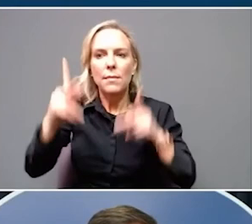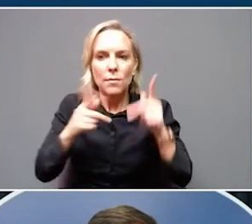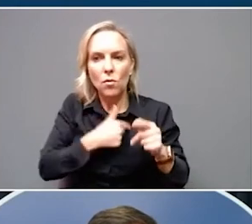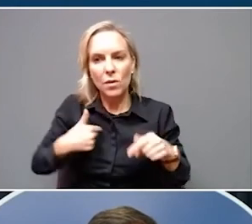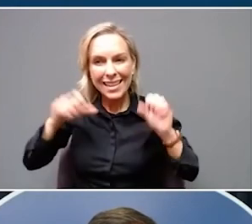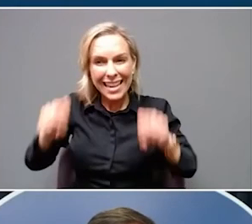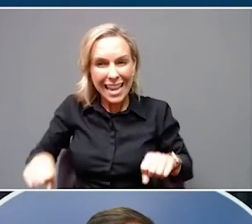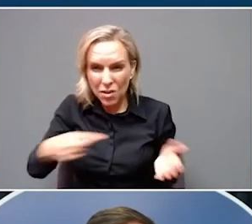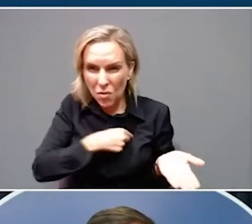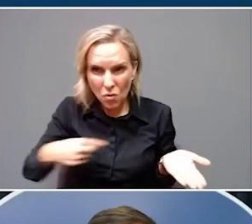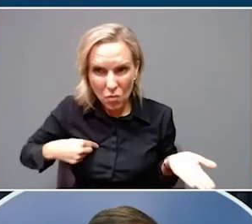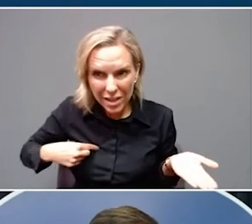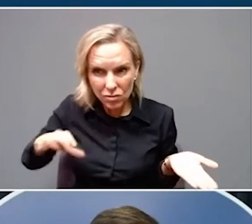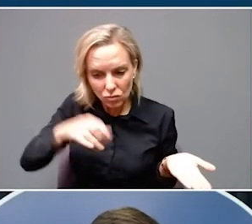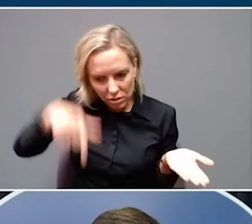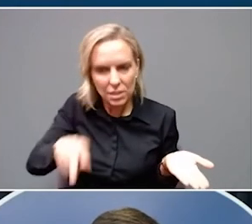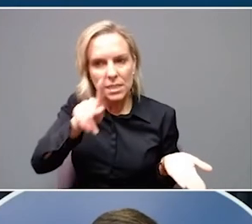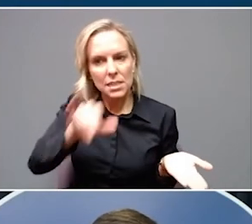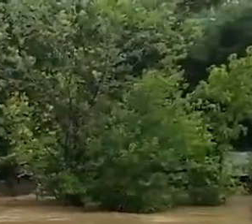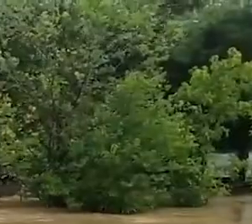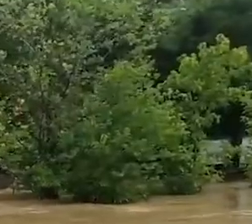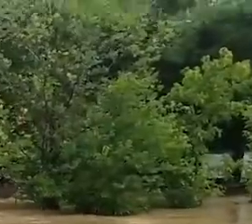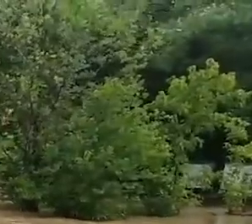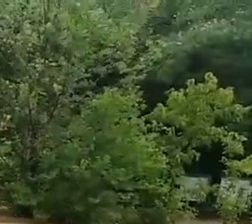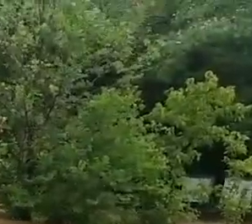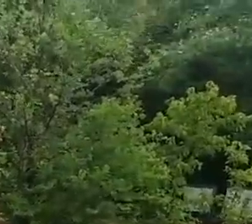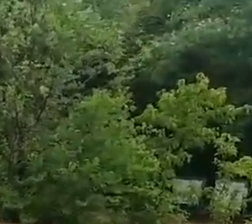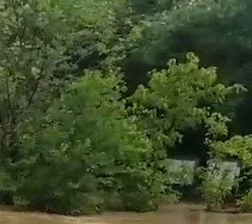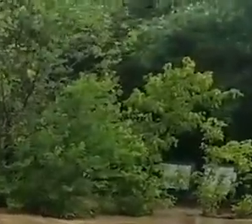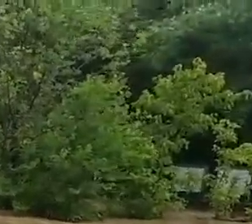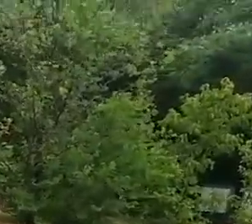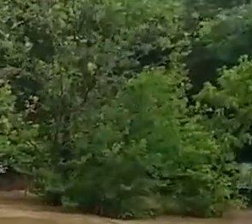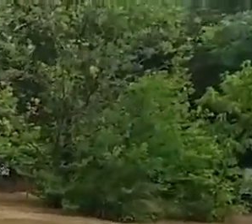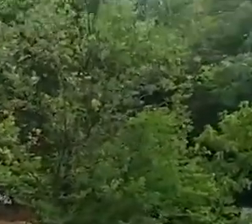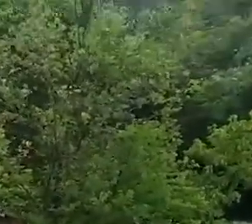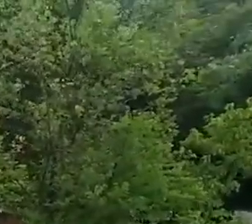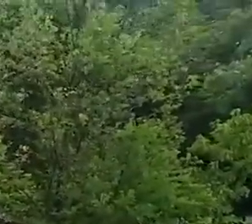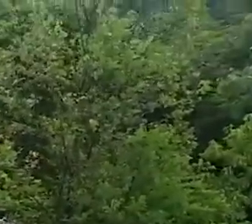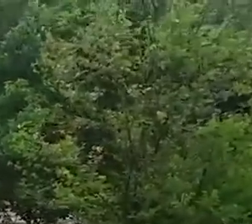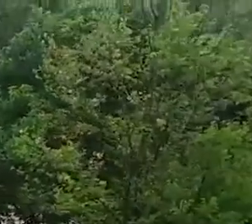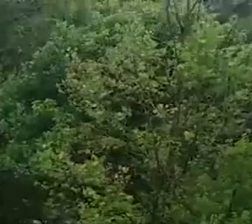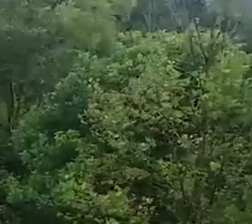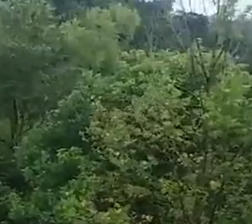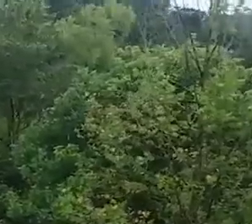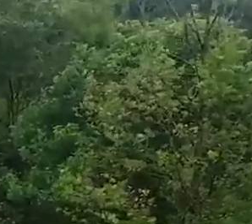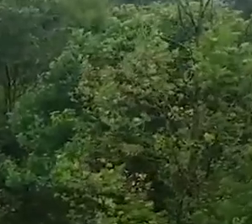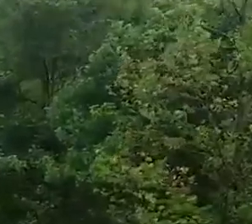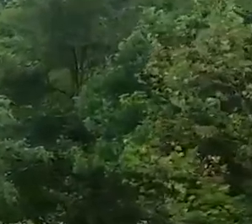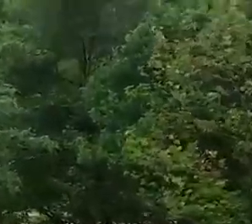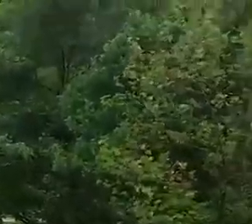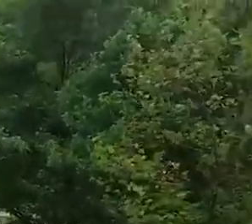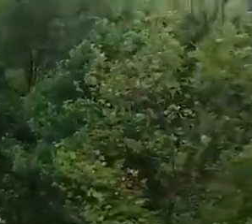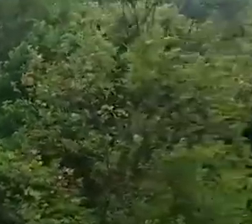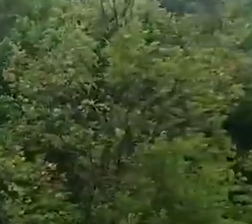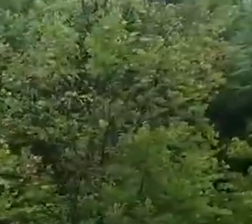as Kentuckians. We help each other out. Reporting from Pikeville, I'm Ralph Davis for Mountaintop News.